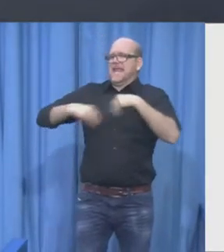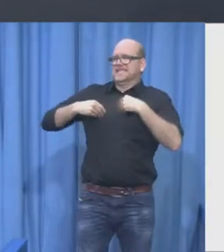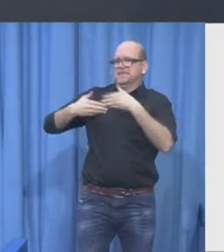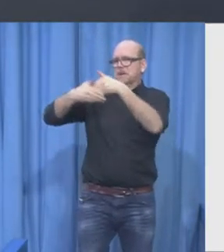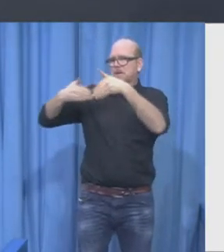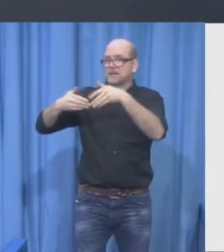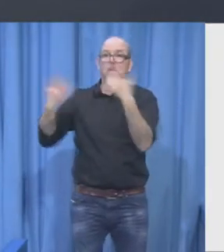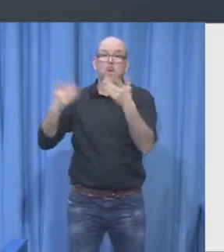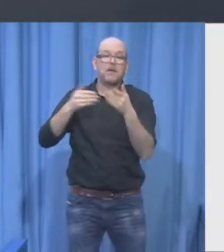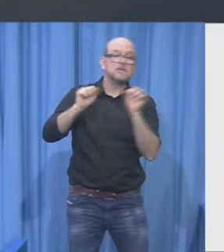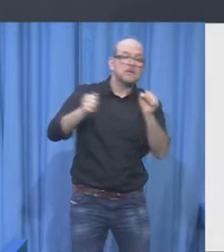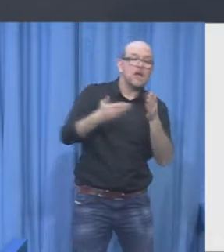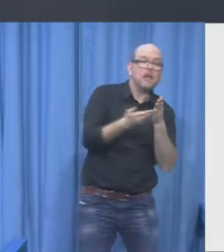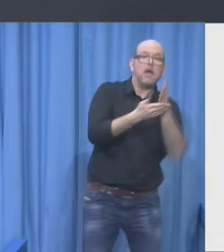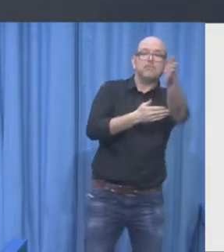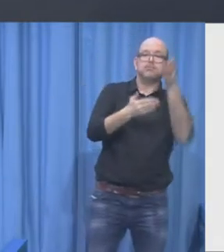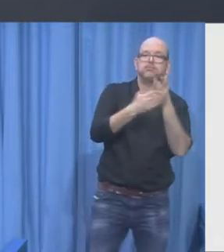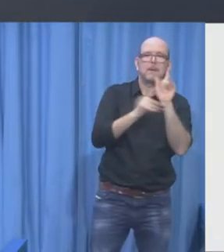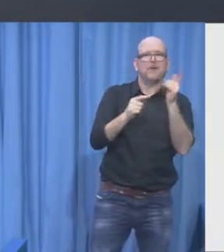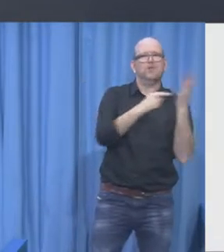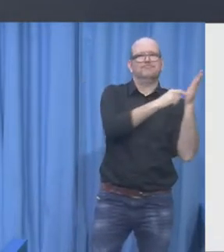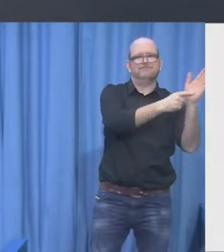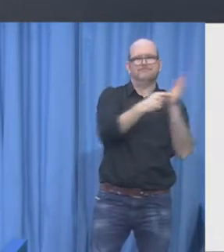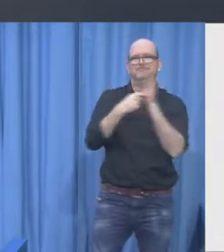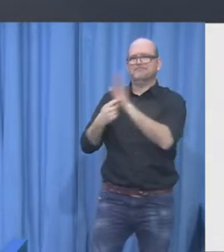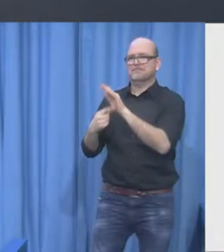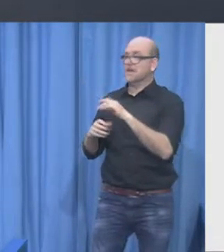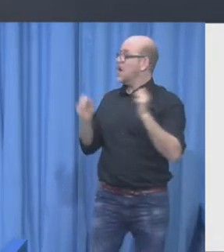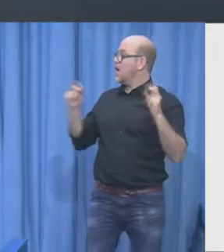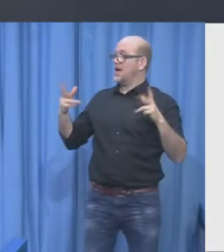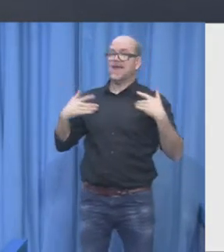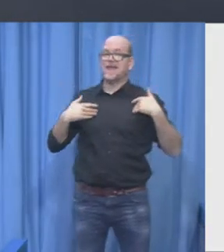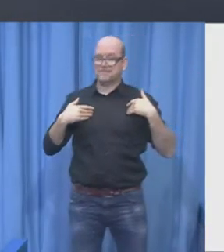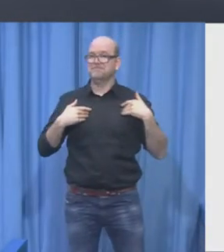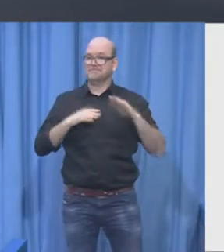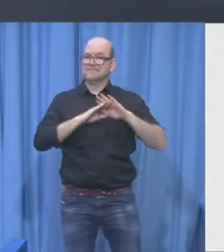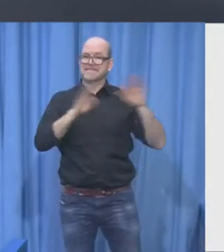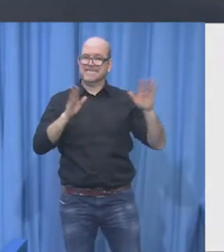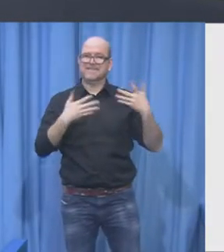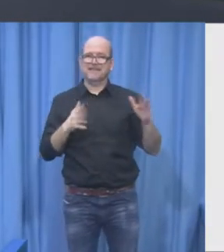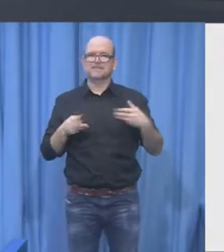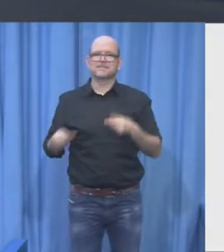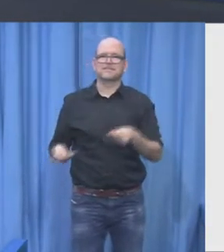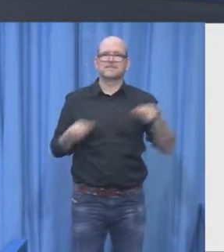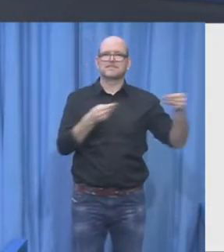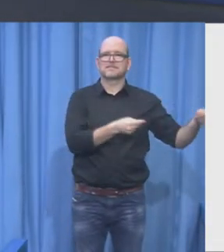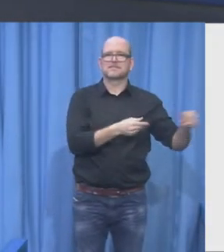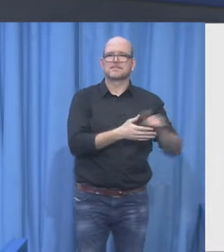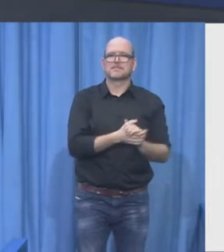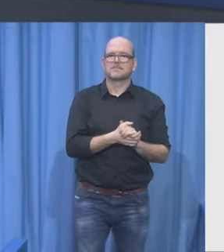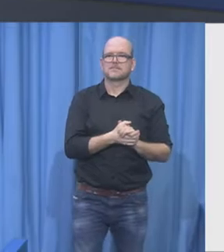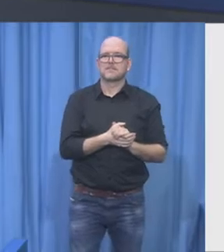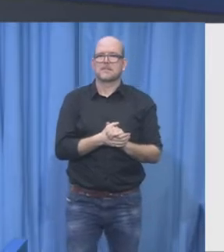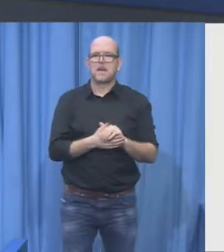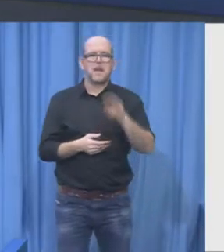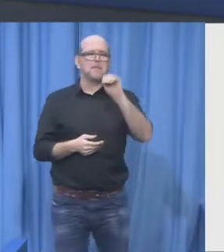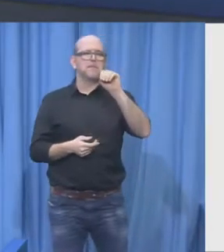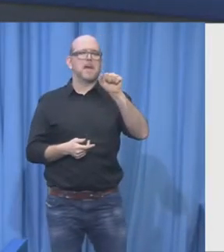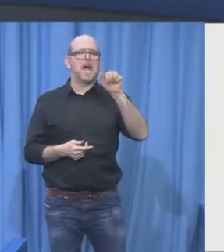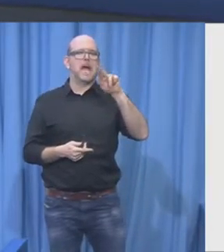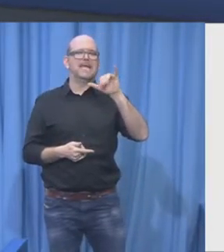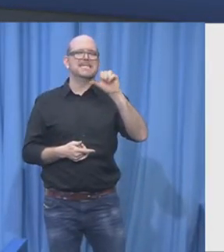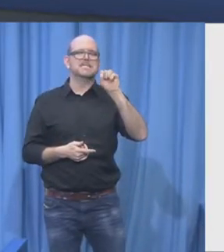I will hand over the controller to Marisa. You said that you are not